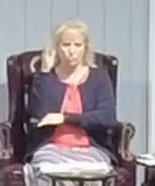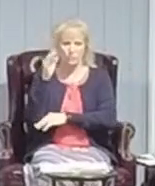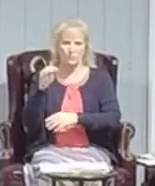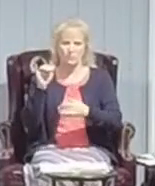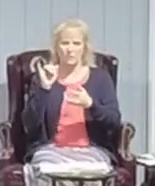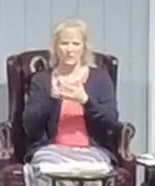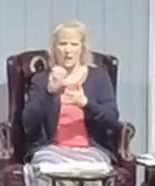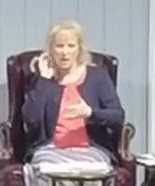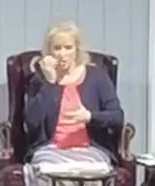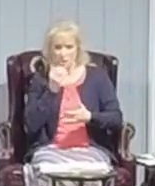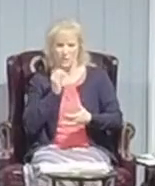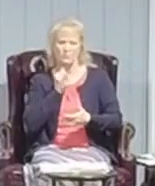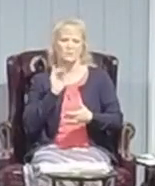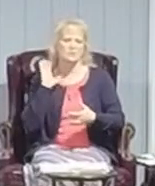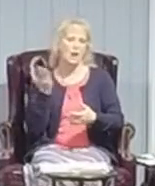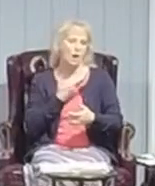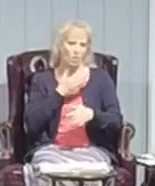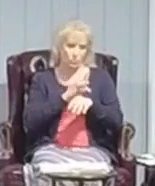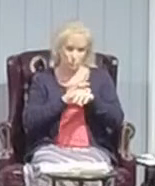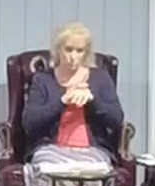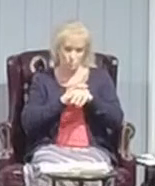shame.